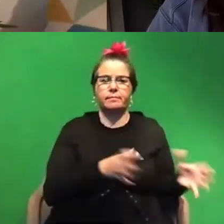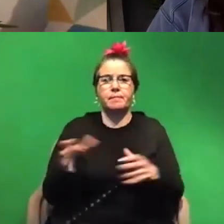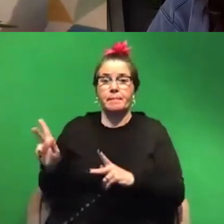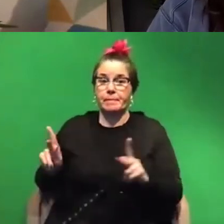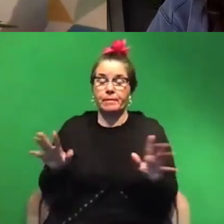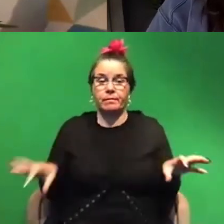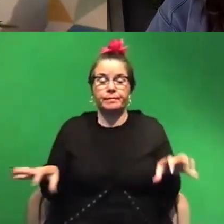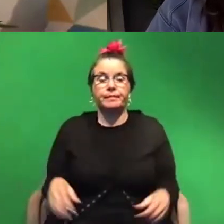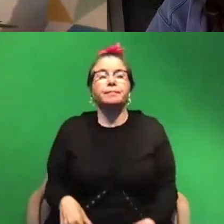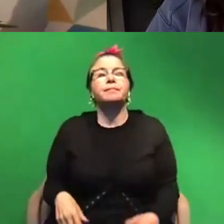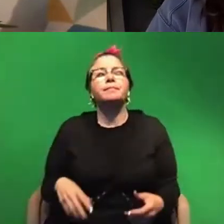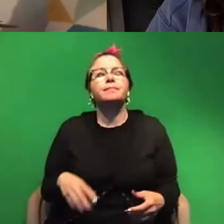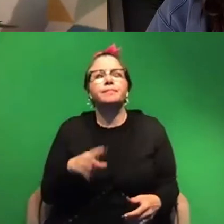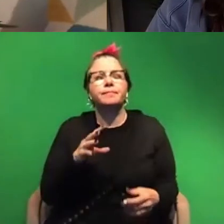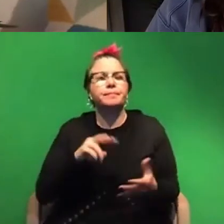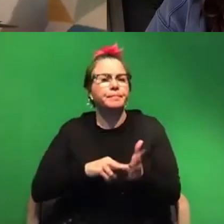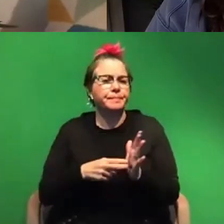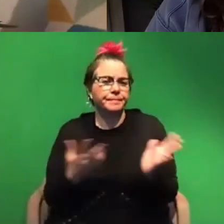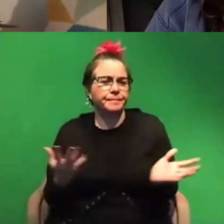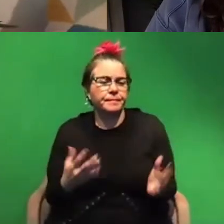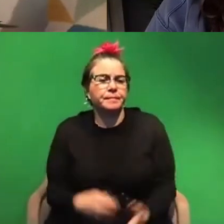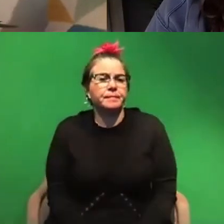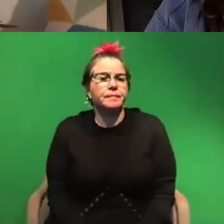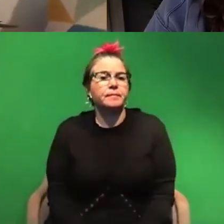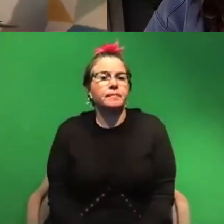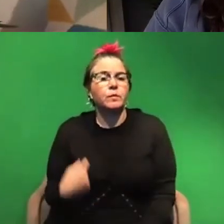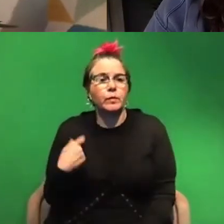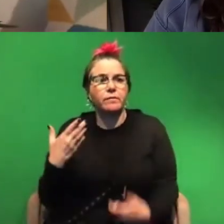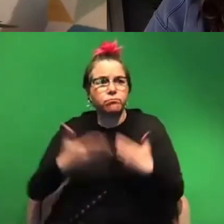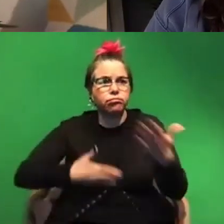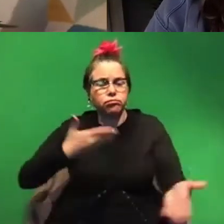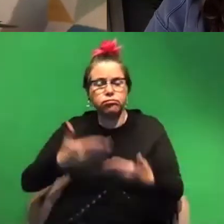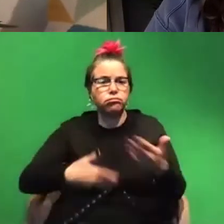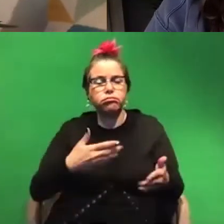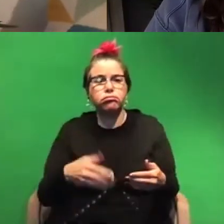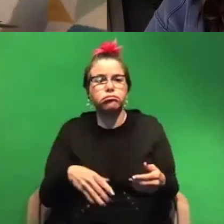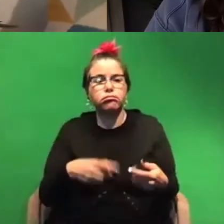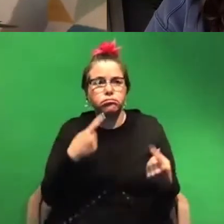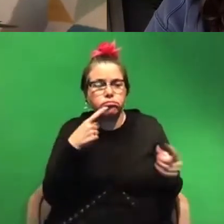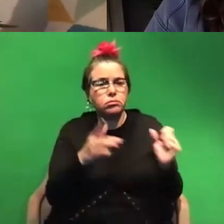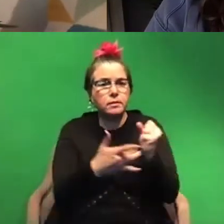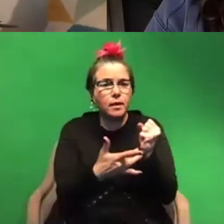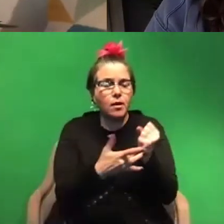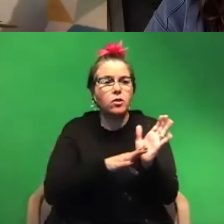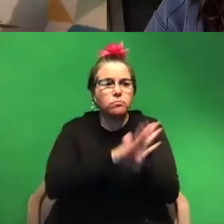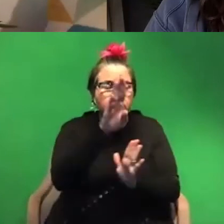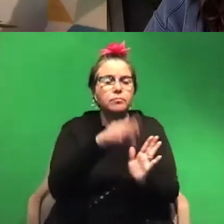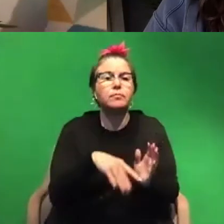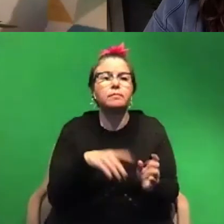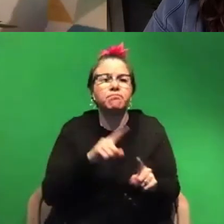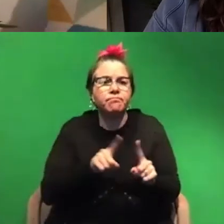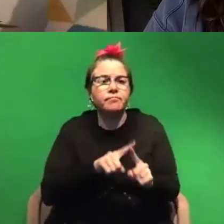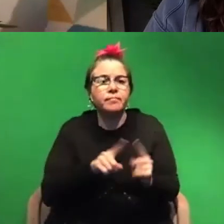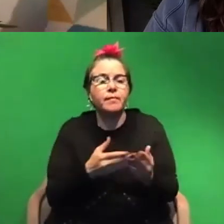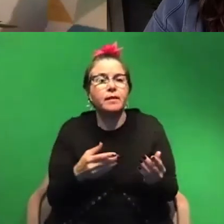I'm talking about here is we've advanced so far with the technologies that we've come up with that